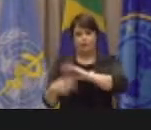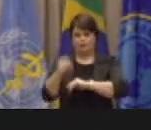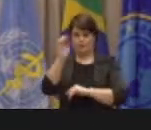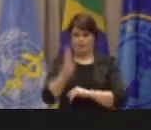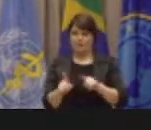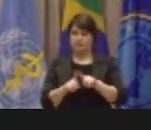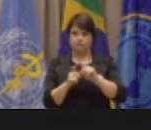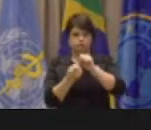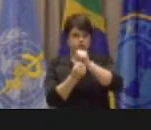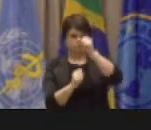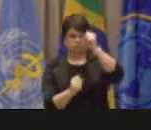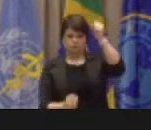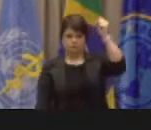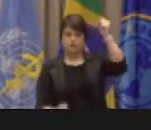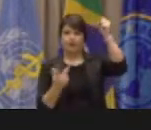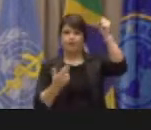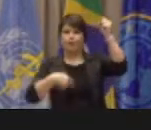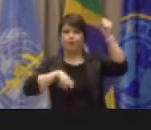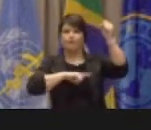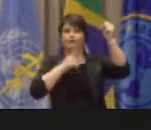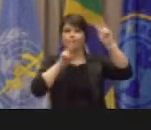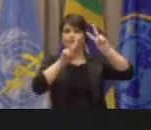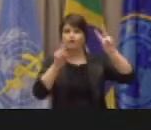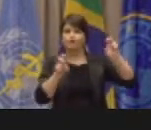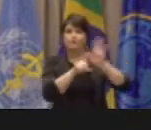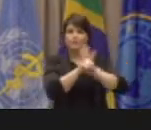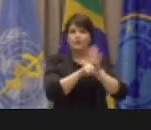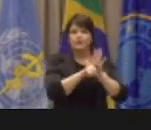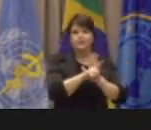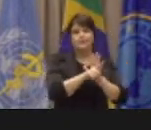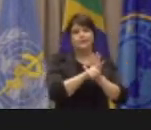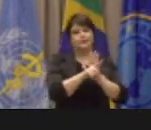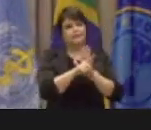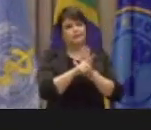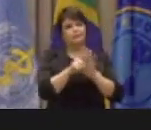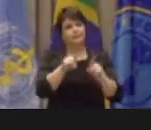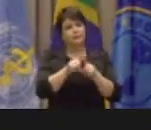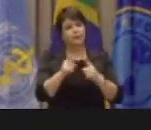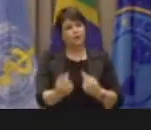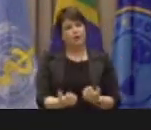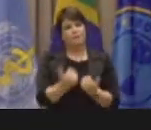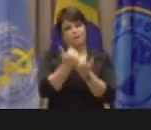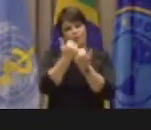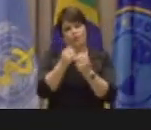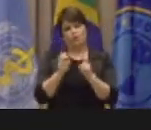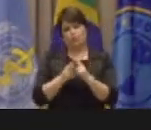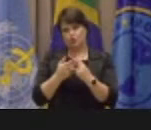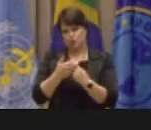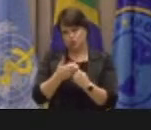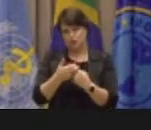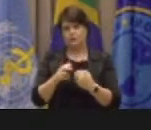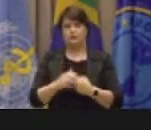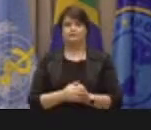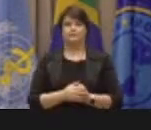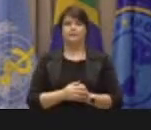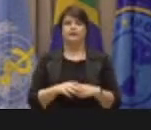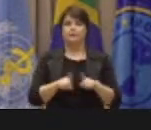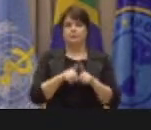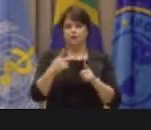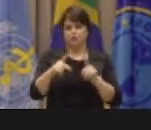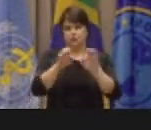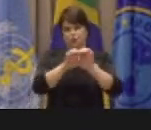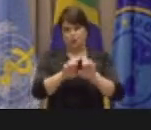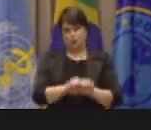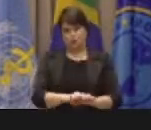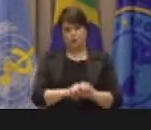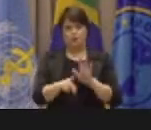of doing things like Brazil does when we talk about clinical research, but we support